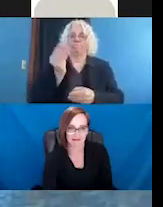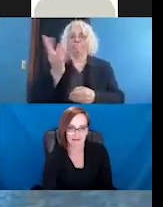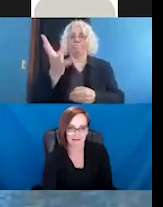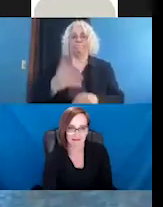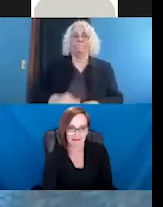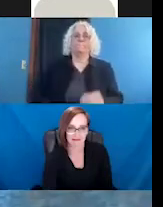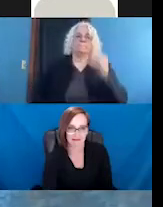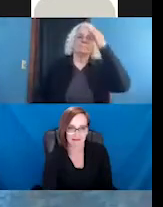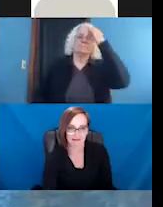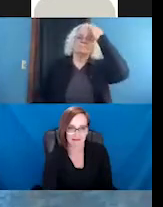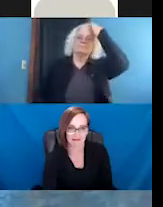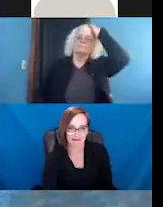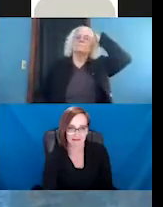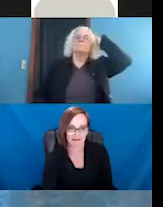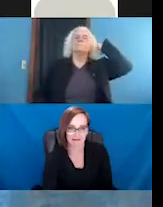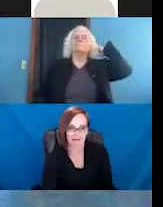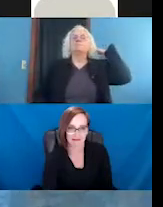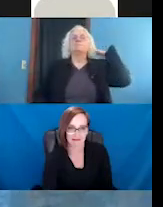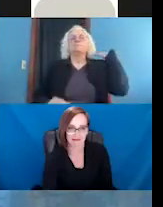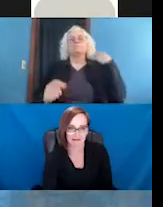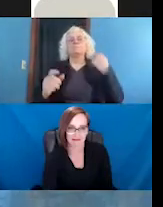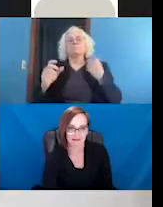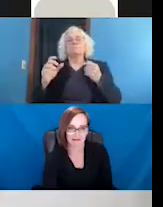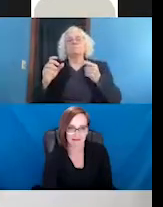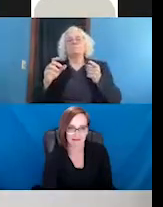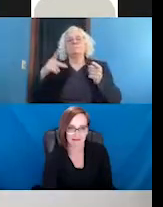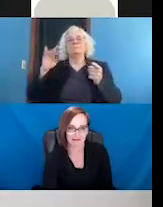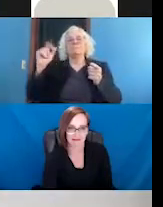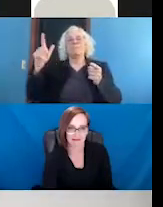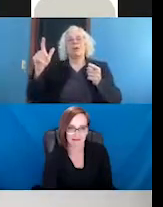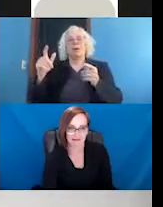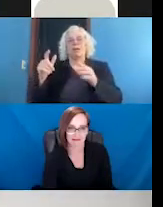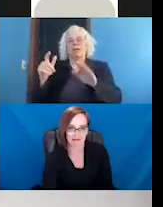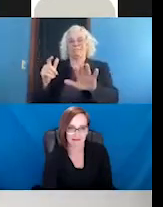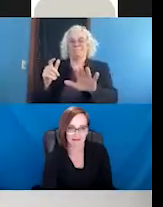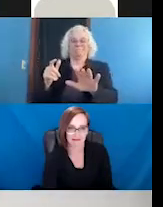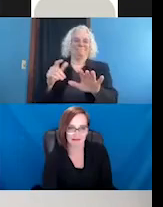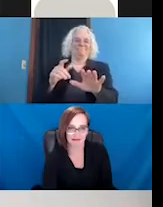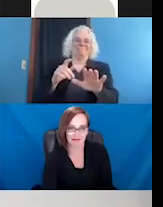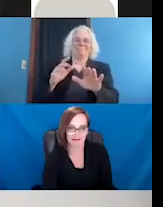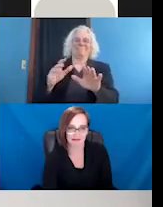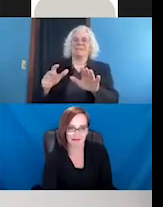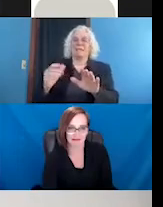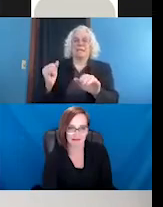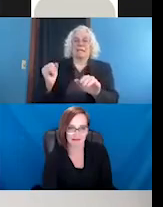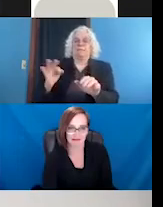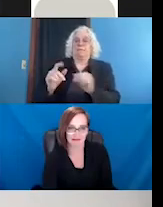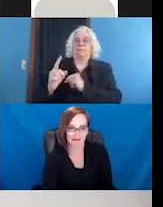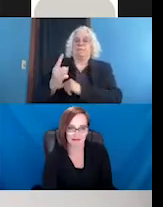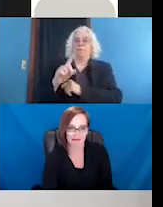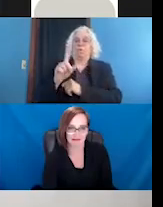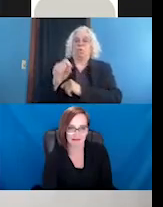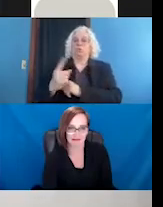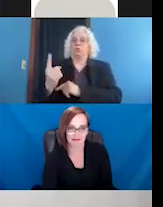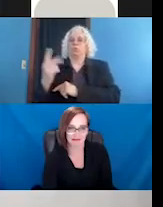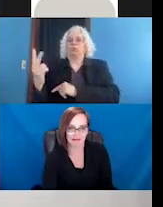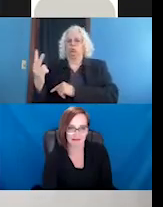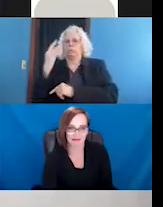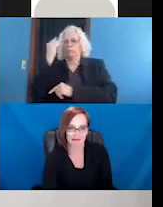Thanks, Marcus. I'm of course, and folks, if you have one or two questions, please be thinking about that. We'll go here